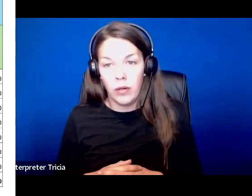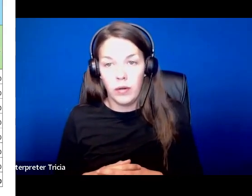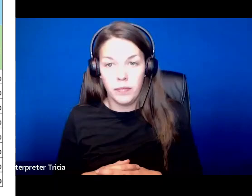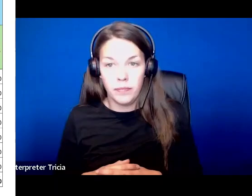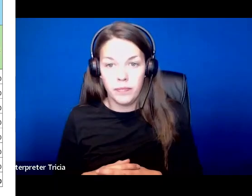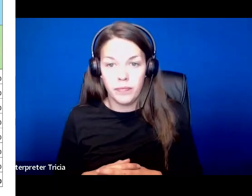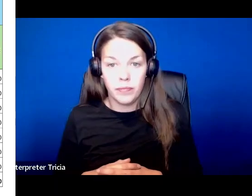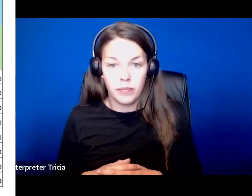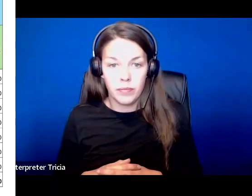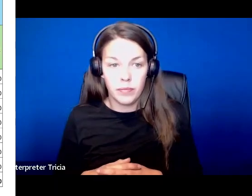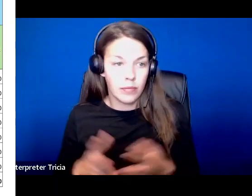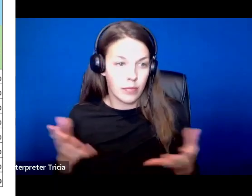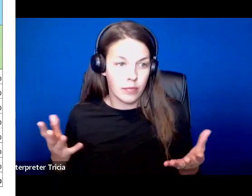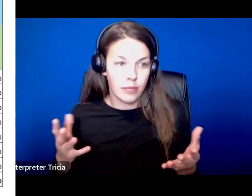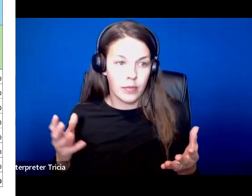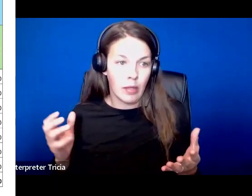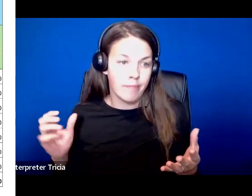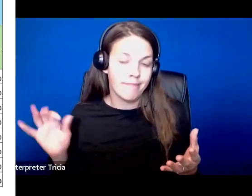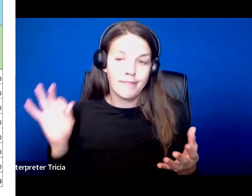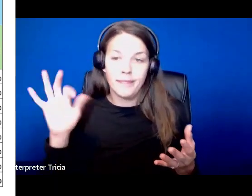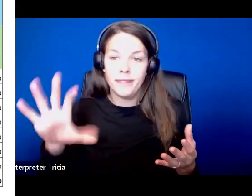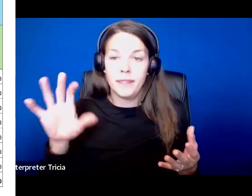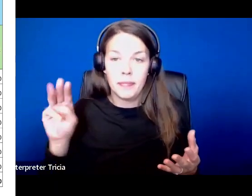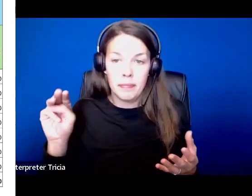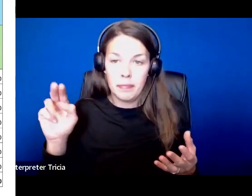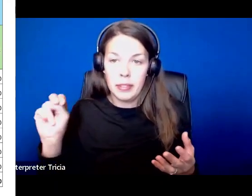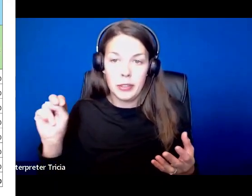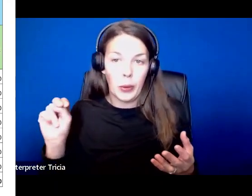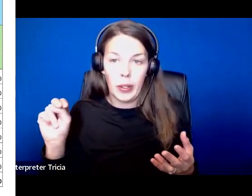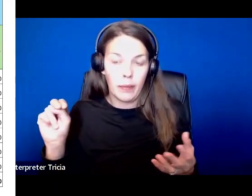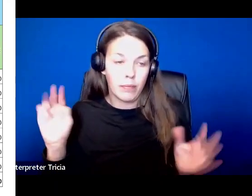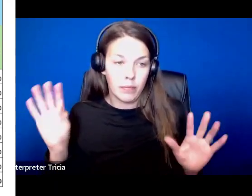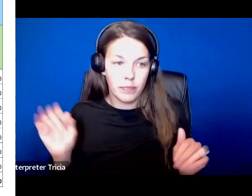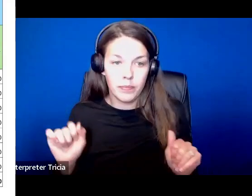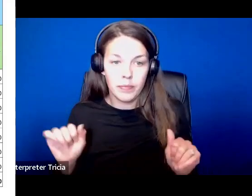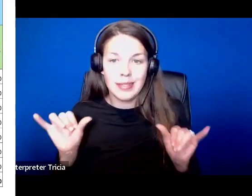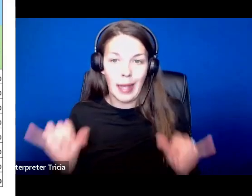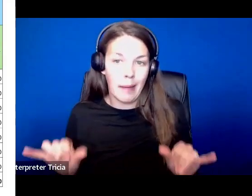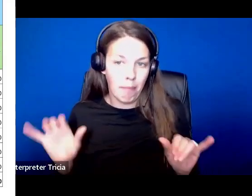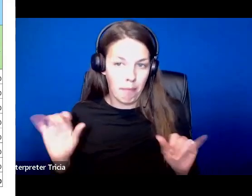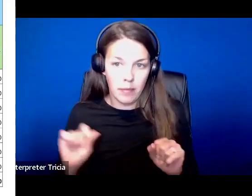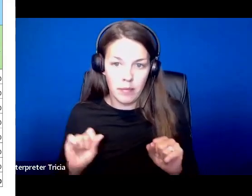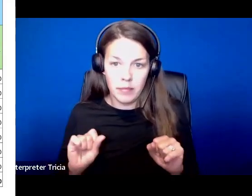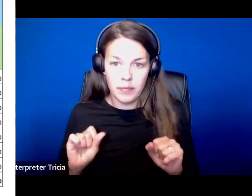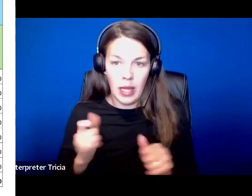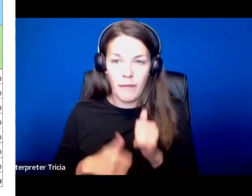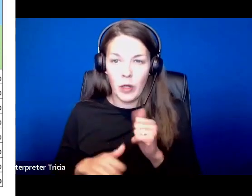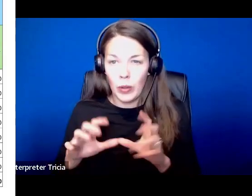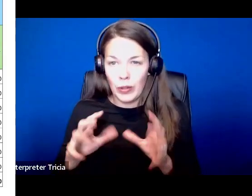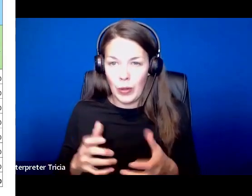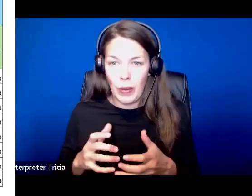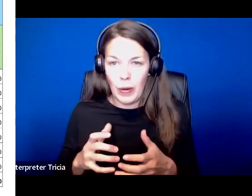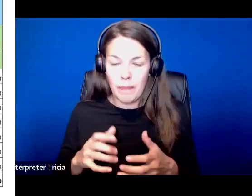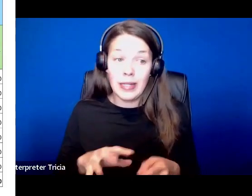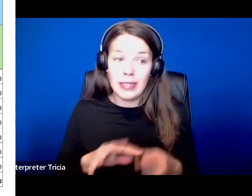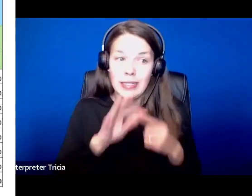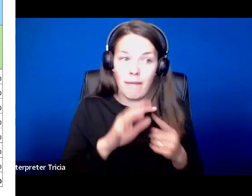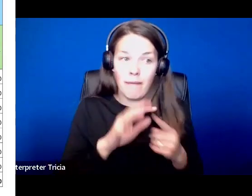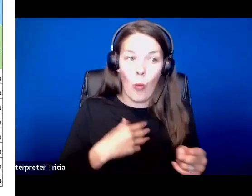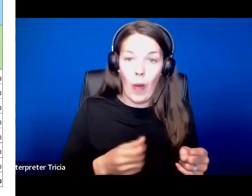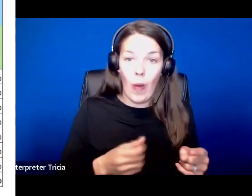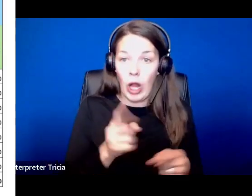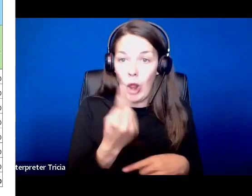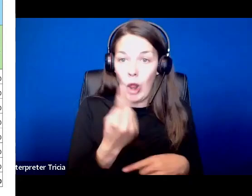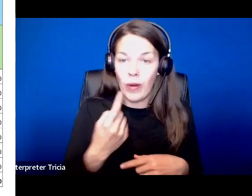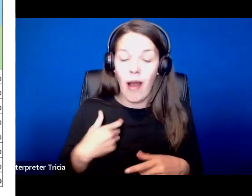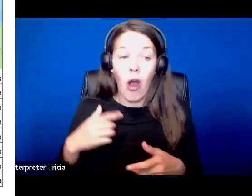I just threw Minnesota in here. It's the same deal, right? Every group besides white alone grew. Same with